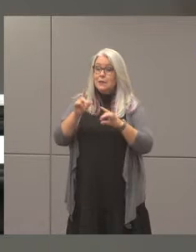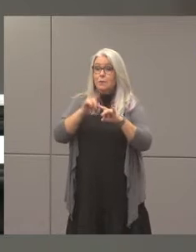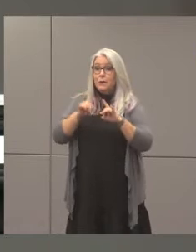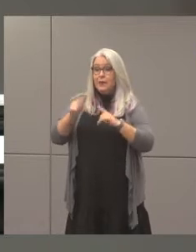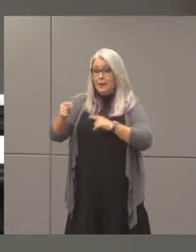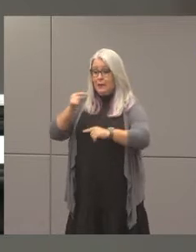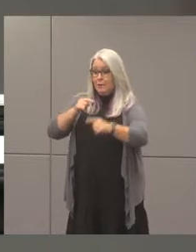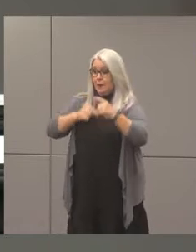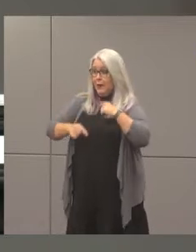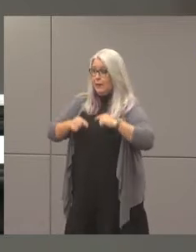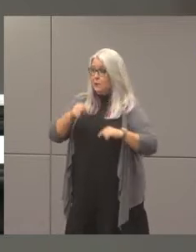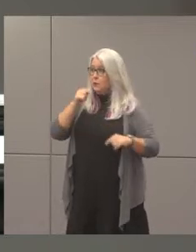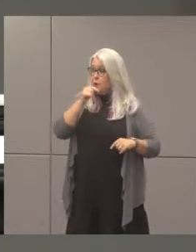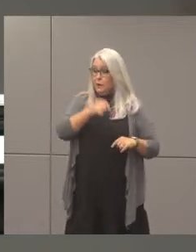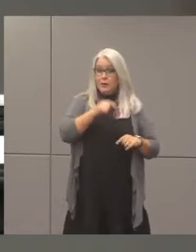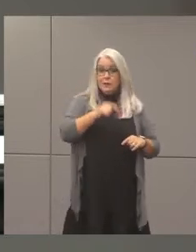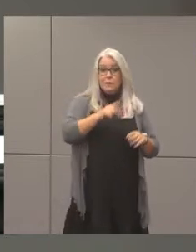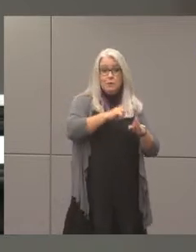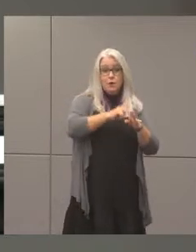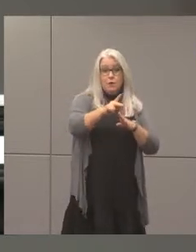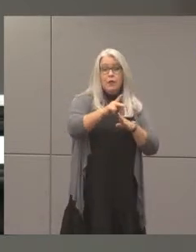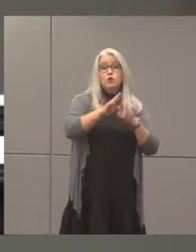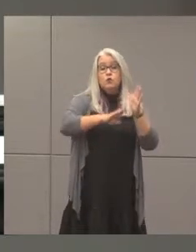to this about professional development,